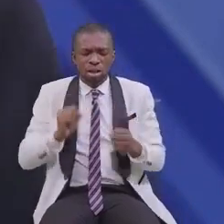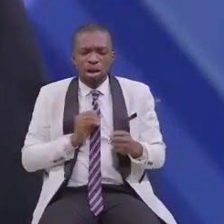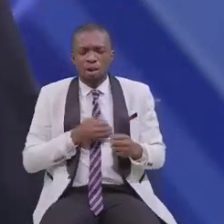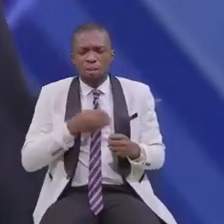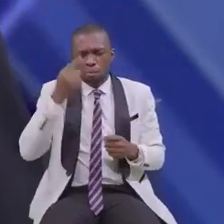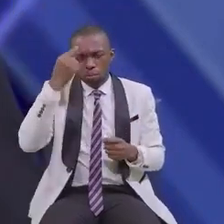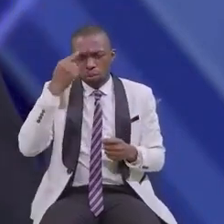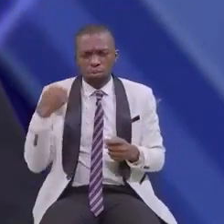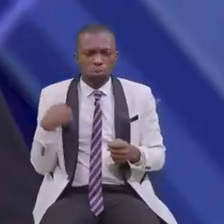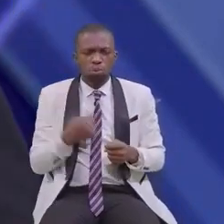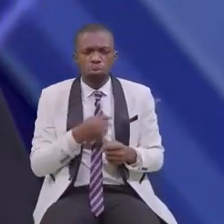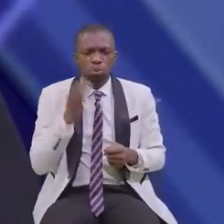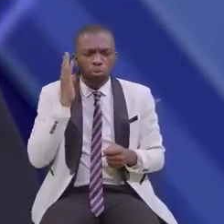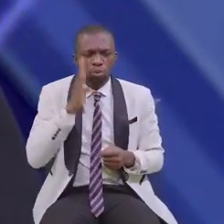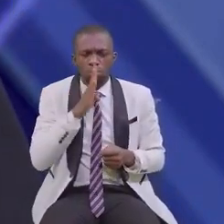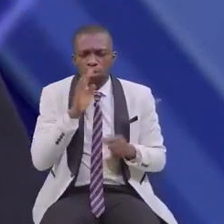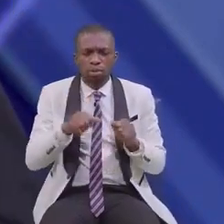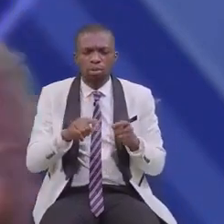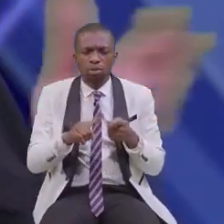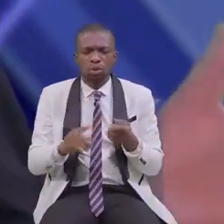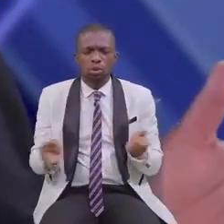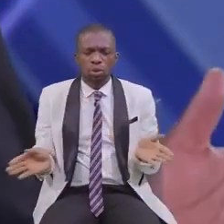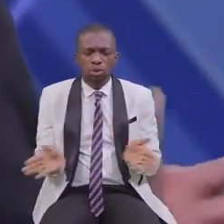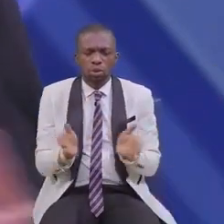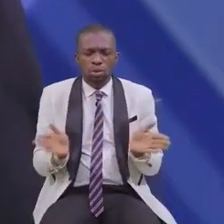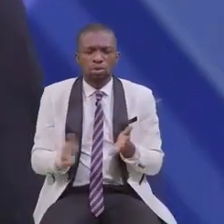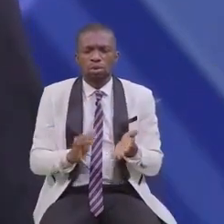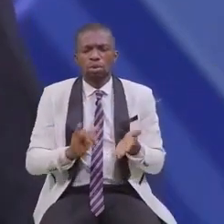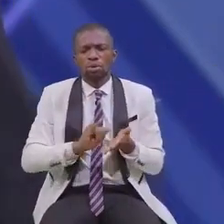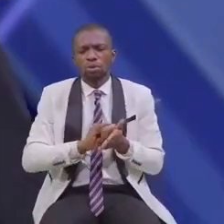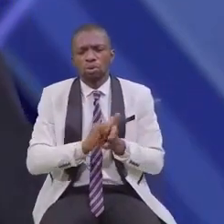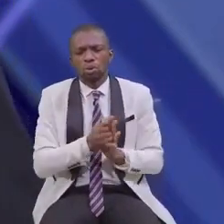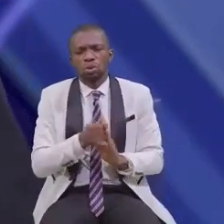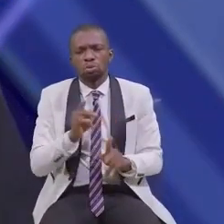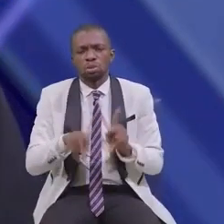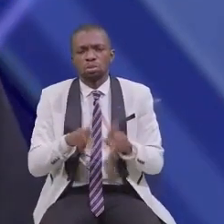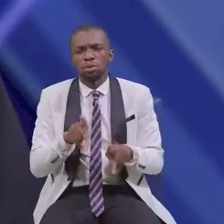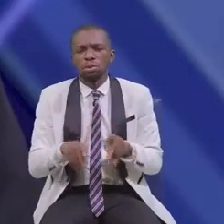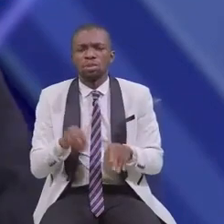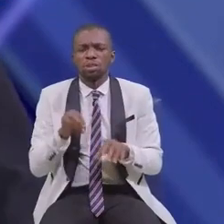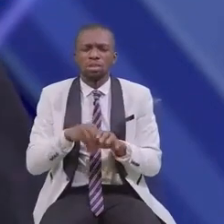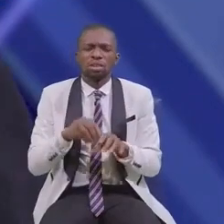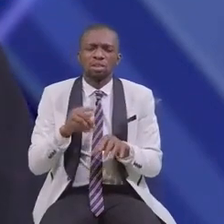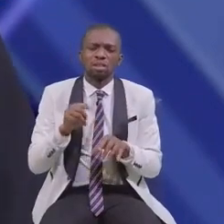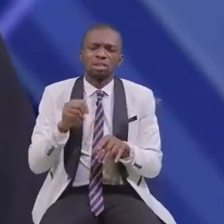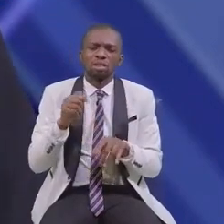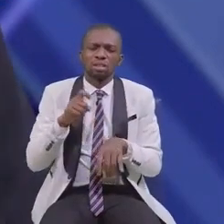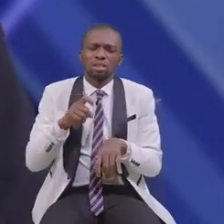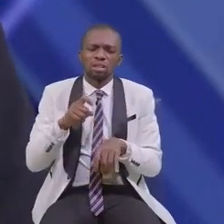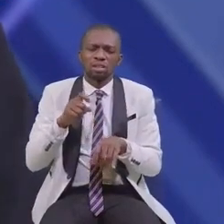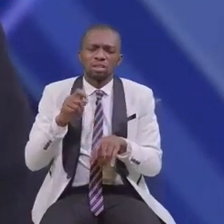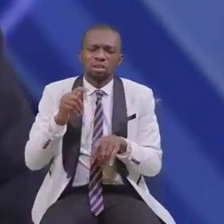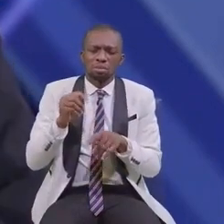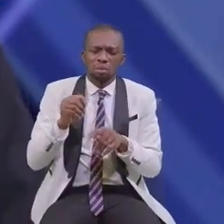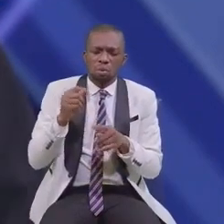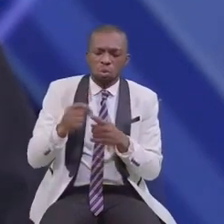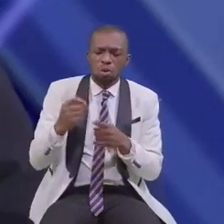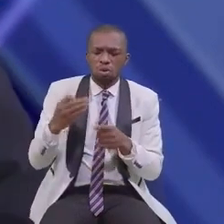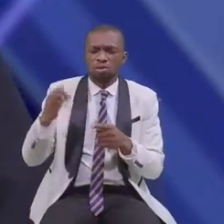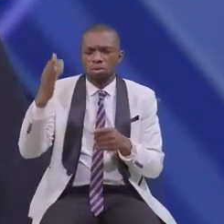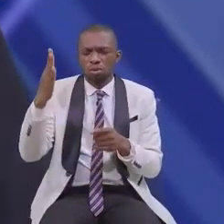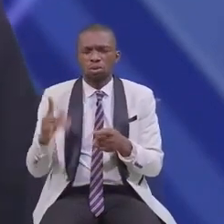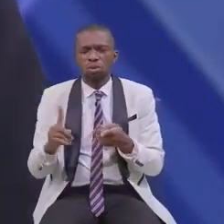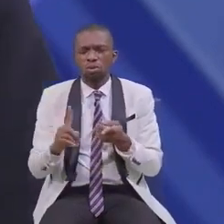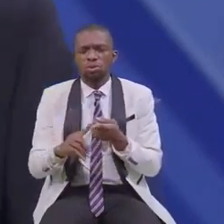the necessary encouragement in terms of money, in terms of the word of God, to spend for those who are